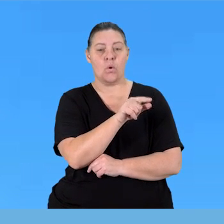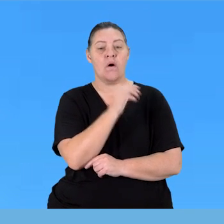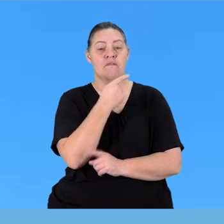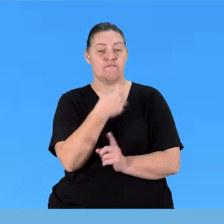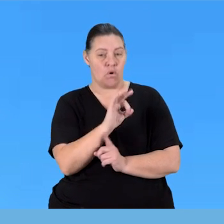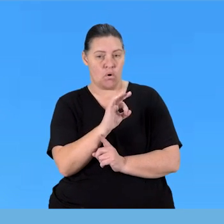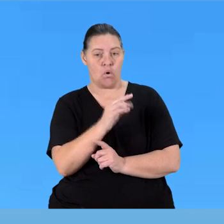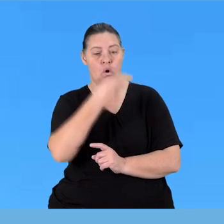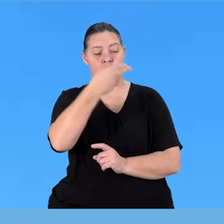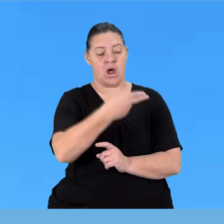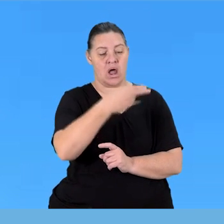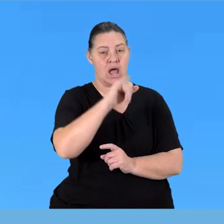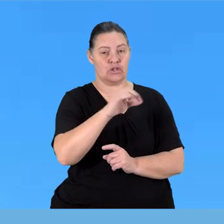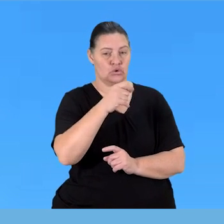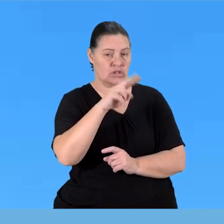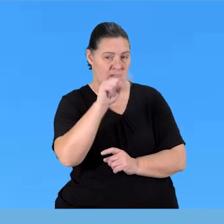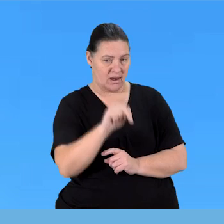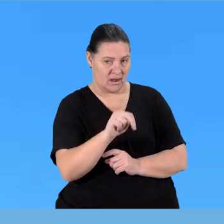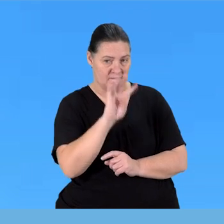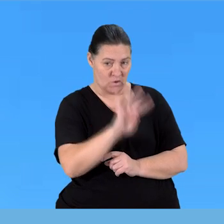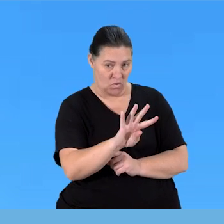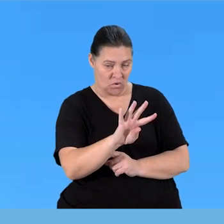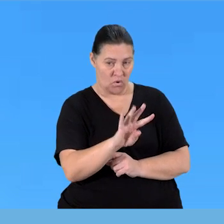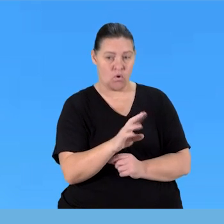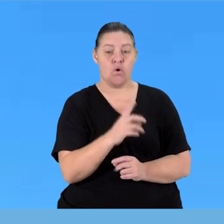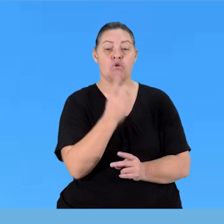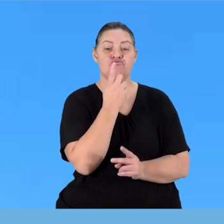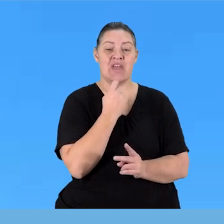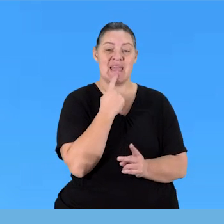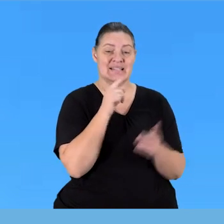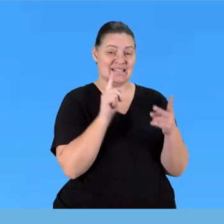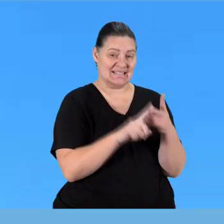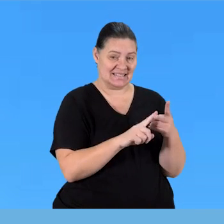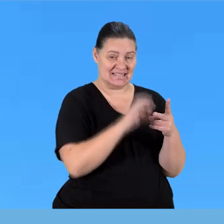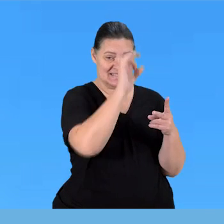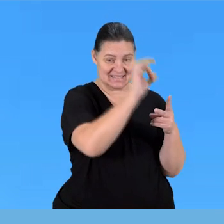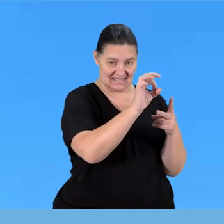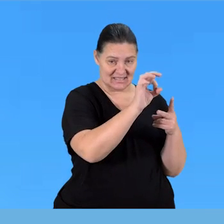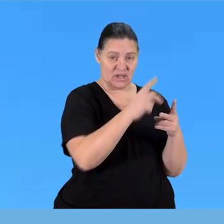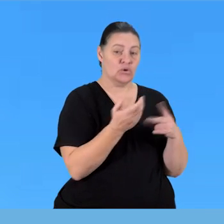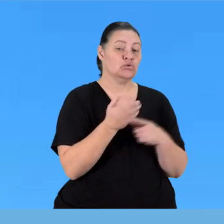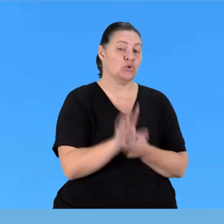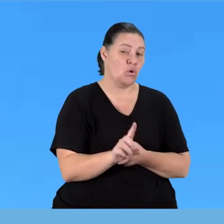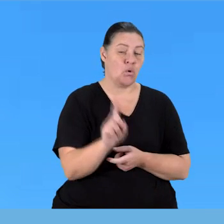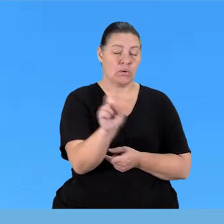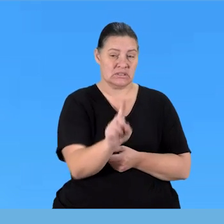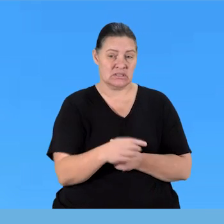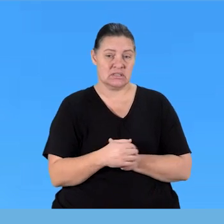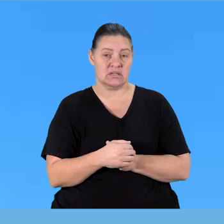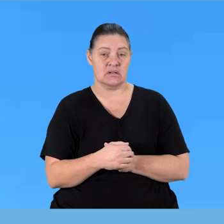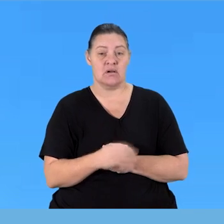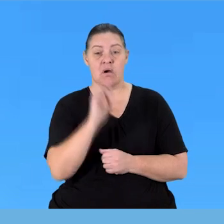the atoms of hydrogen, the H. And then the red substance there at the center, it is showing